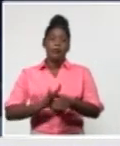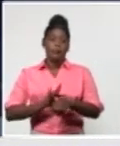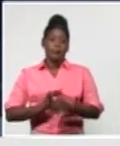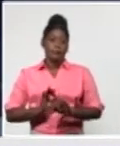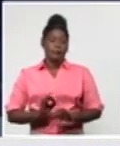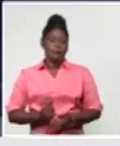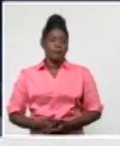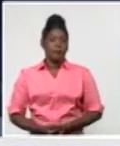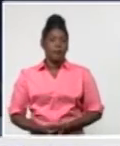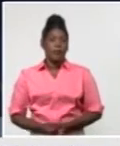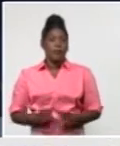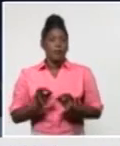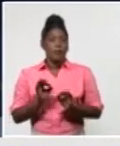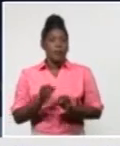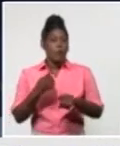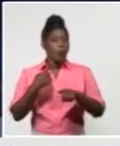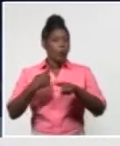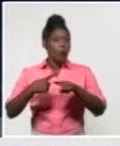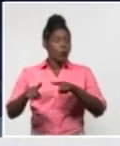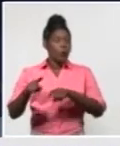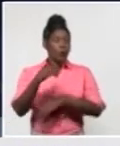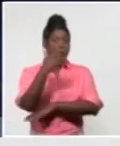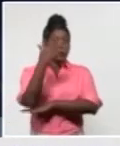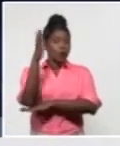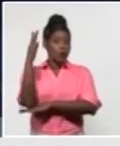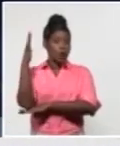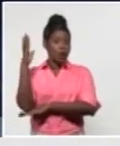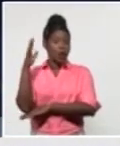With source of infection abroad, we have